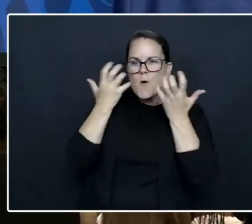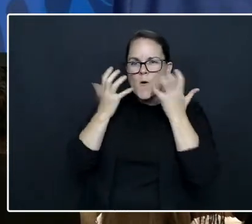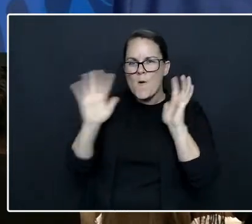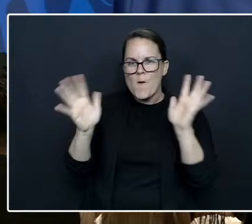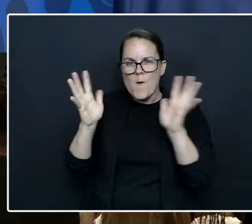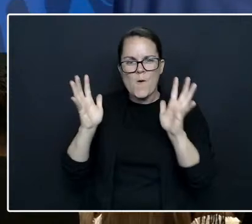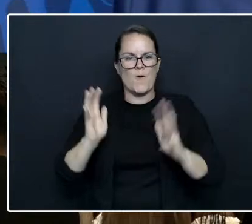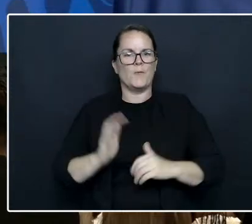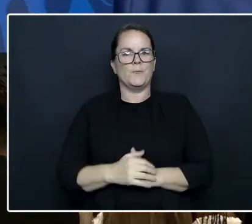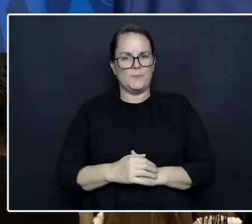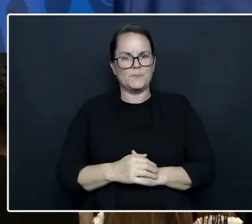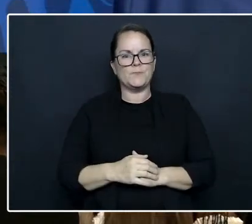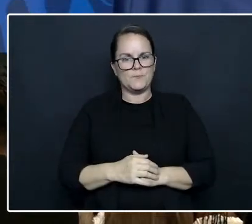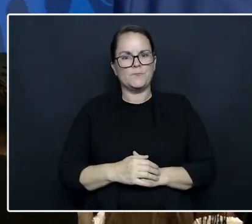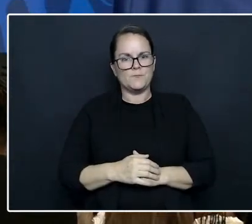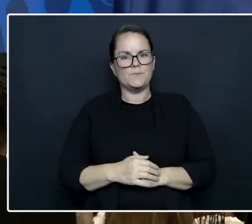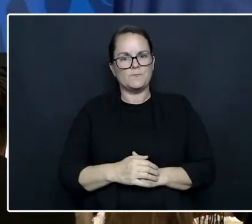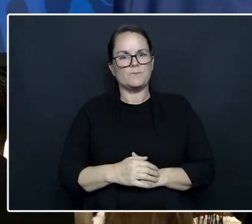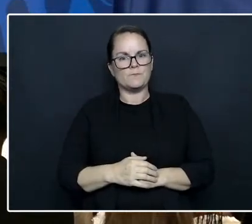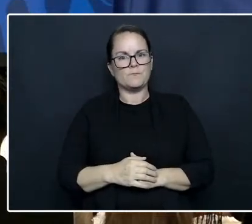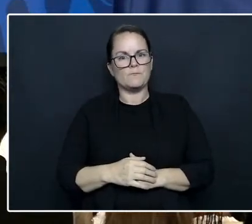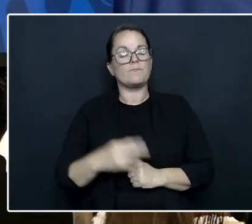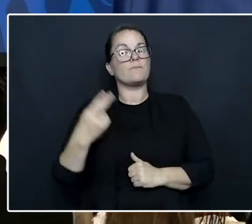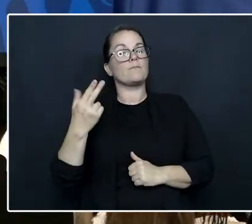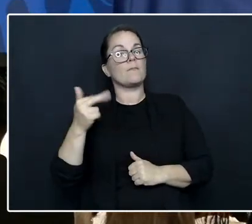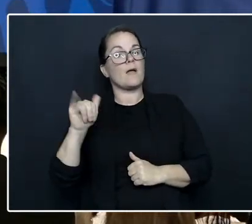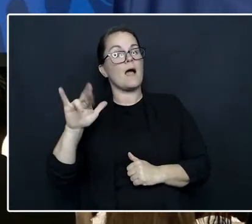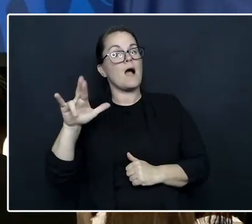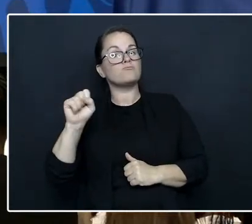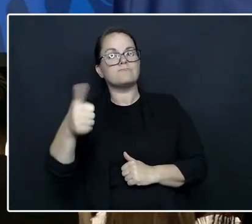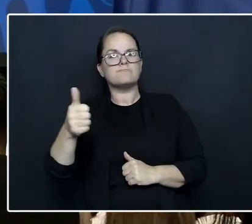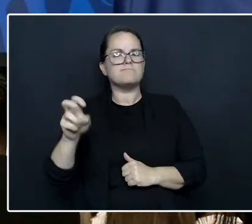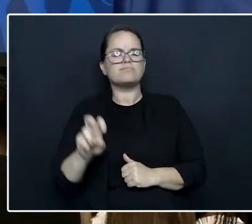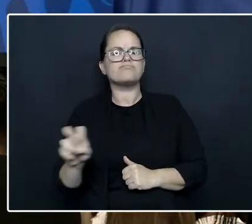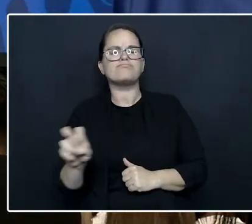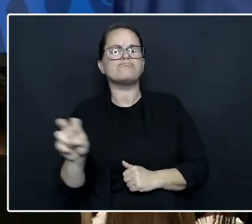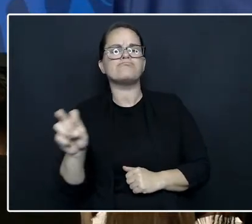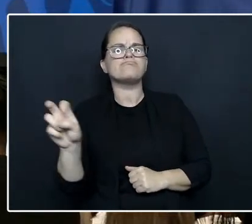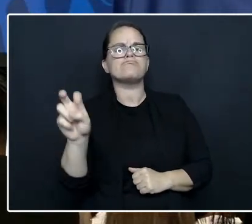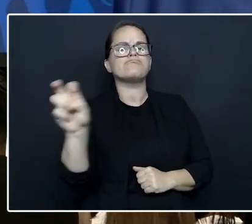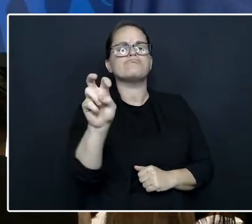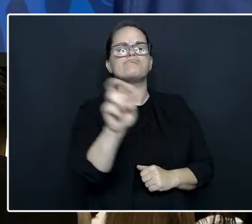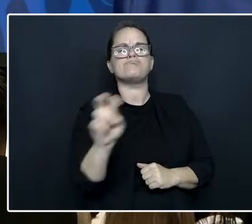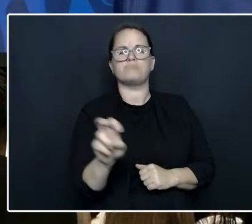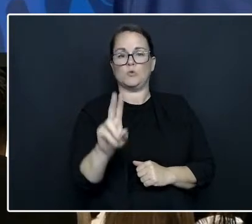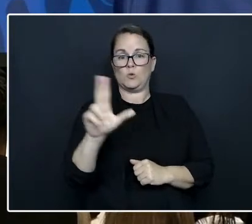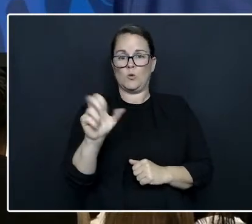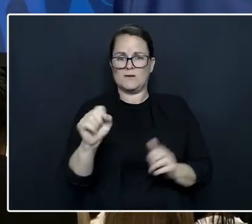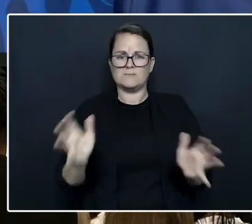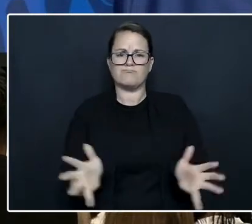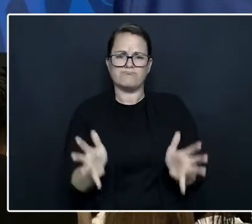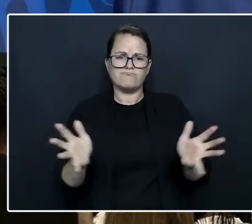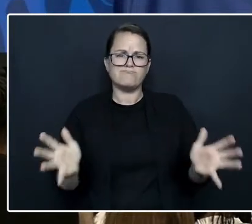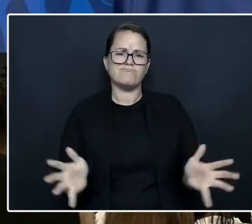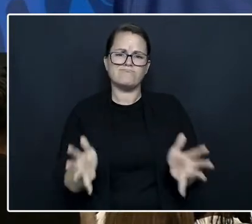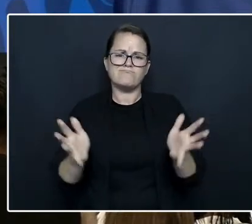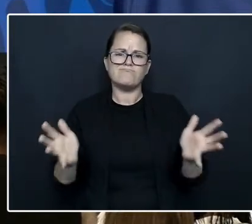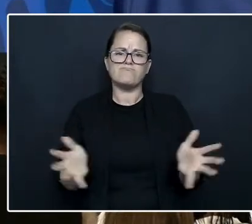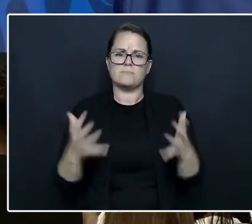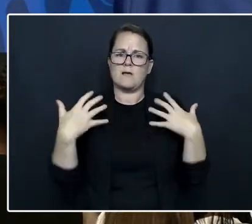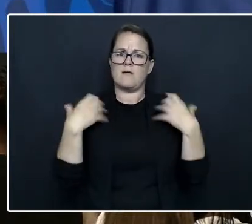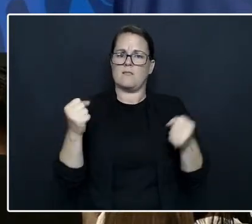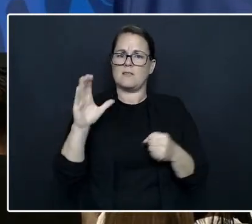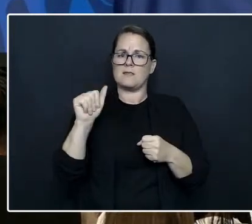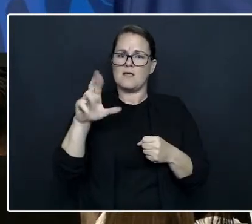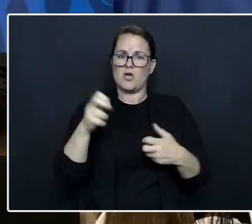Harris has been traveling across the country calling out the healthcare crisis caused by Donald Trump, overturning Roe versus Wade,